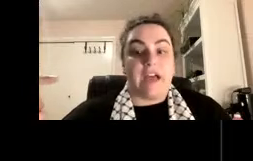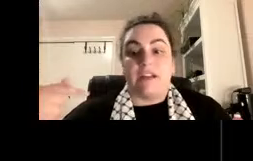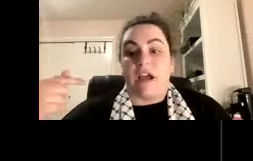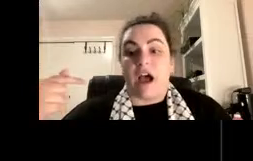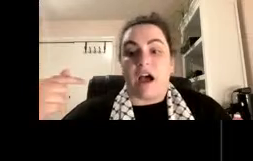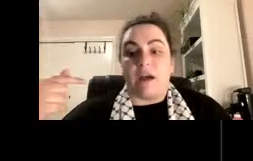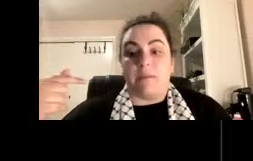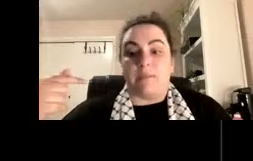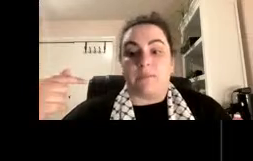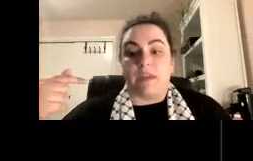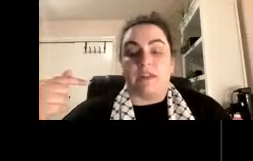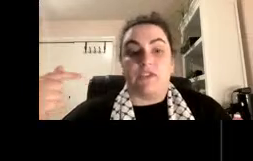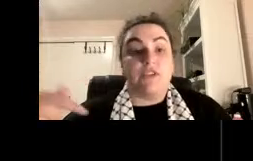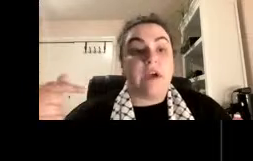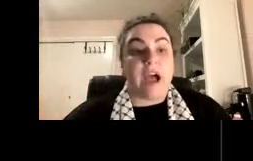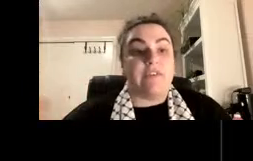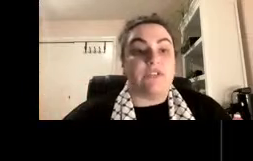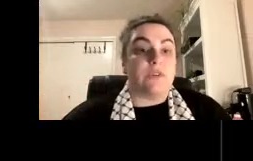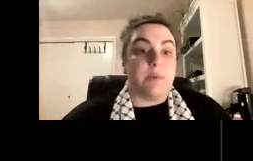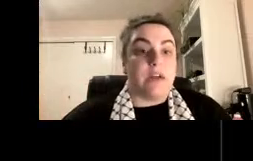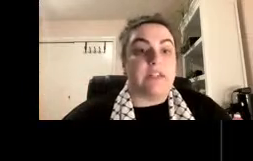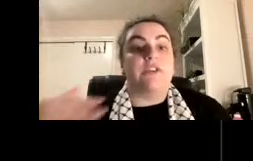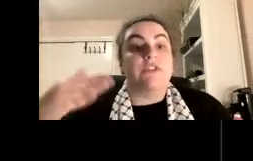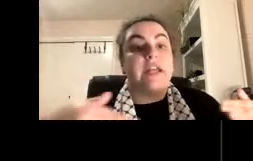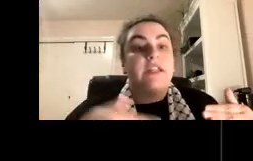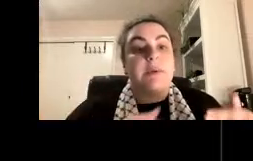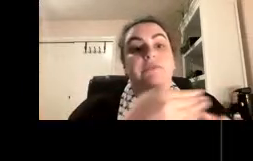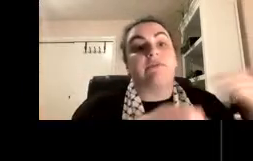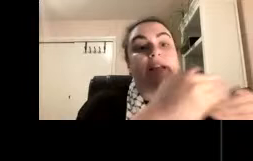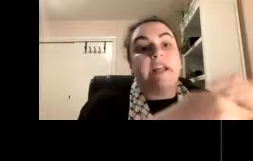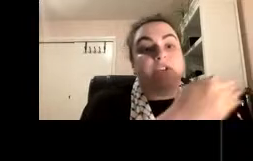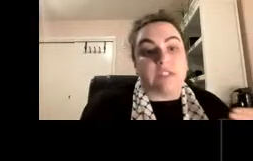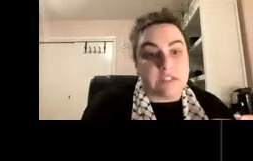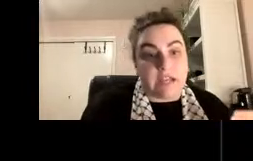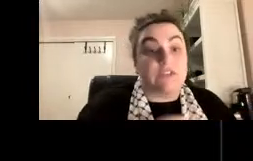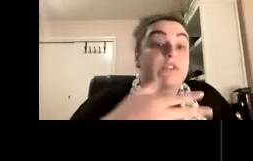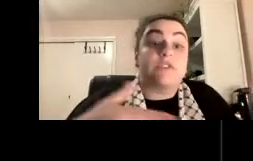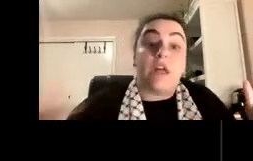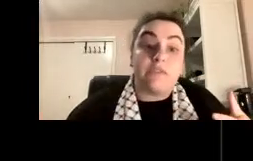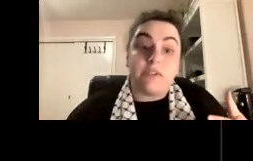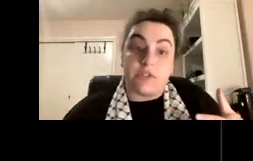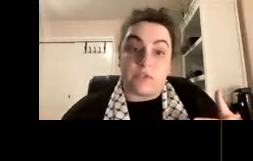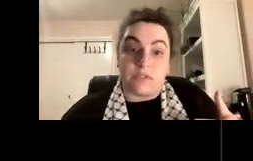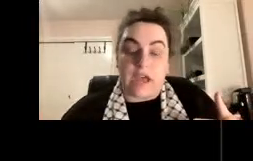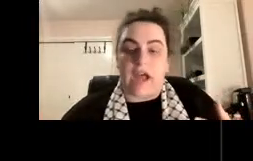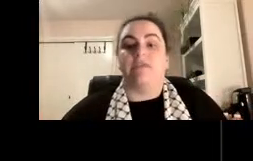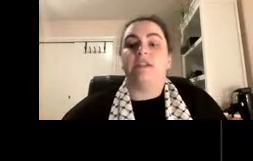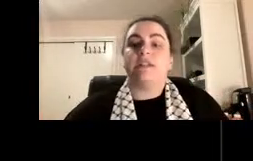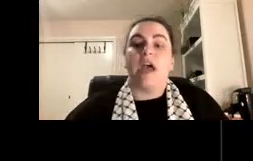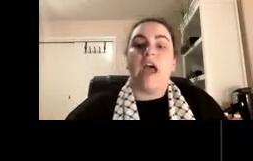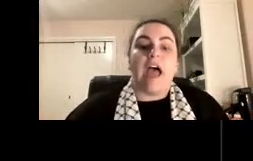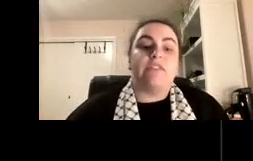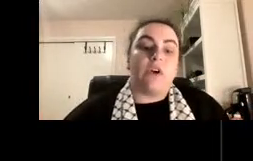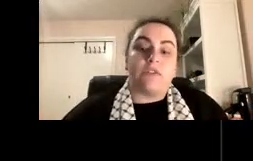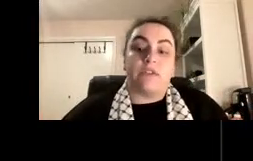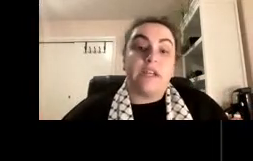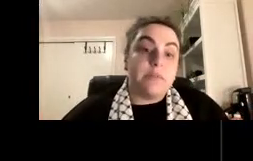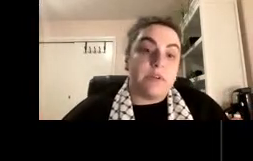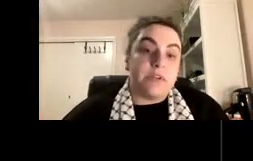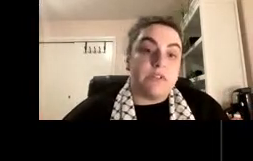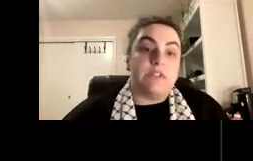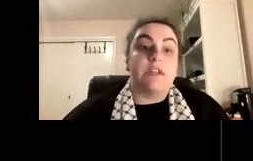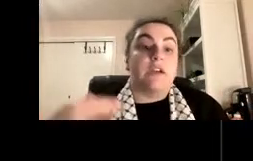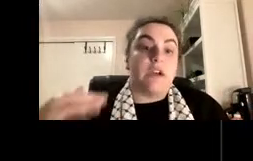that to have an Israel bond, like you're setting them up for financial success. So there's a lot of individuals that have these. And then also